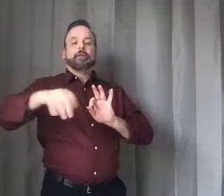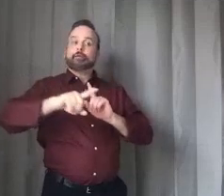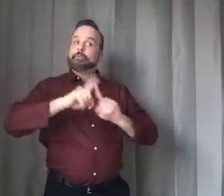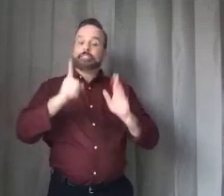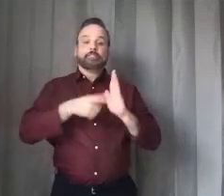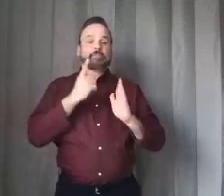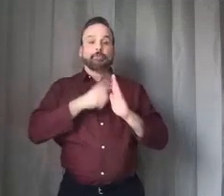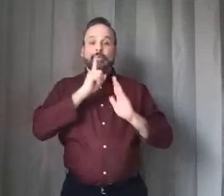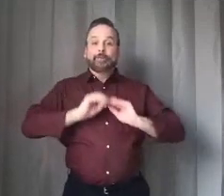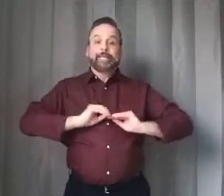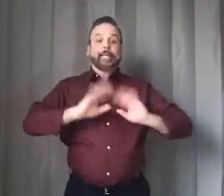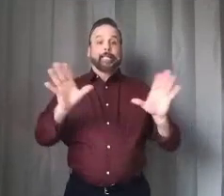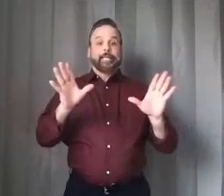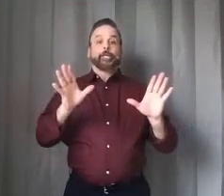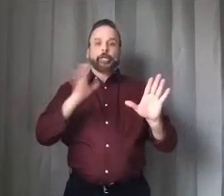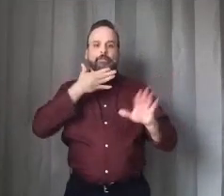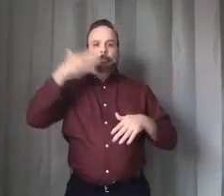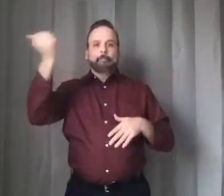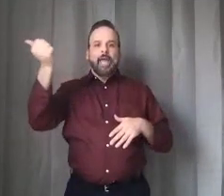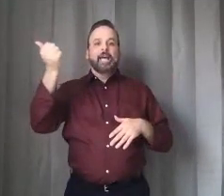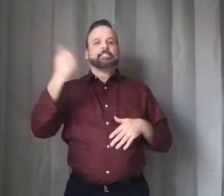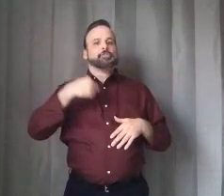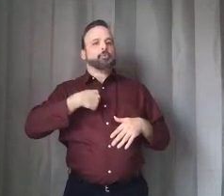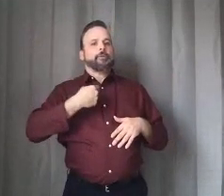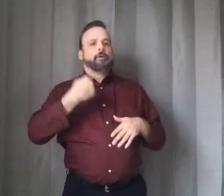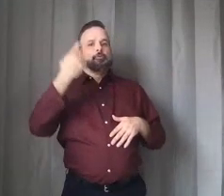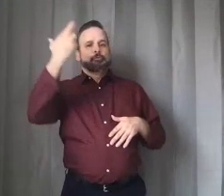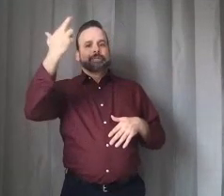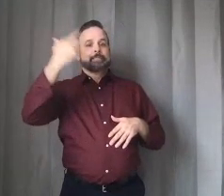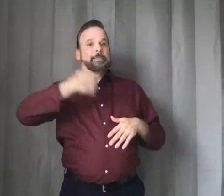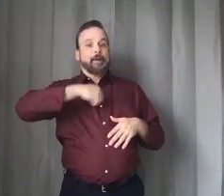clear is right. The best thing. So one of the things I love about,